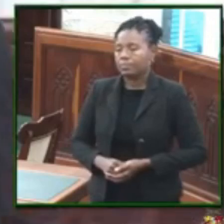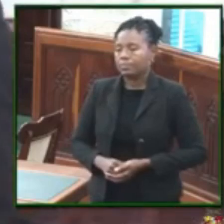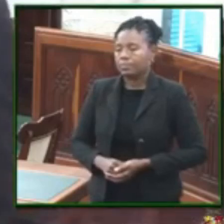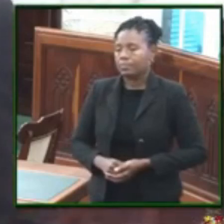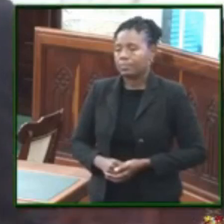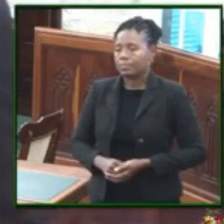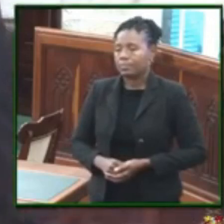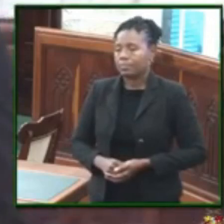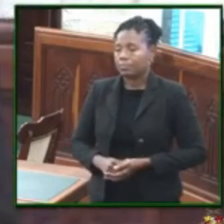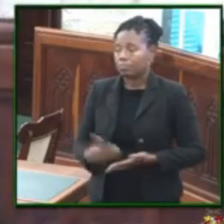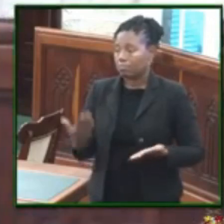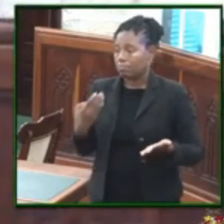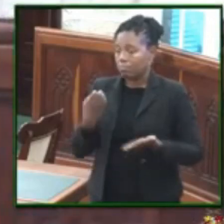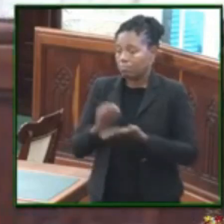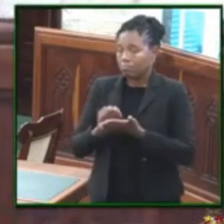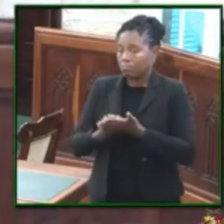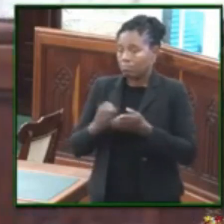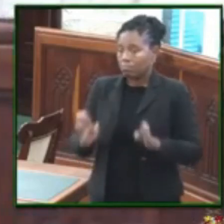I'm no economist,